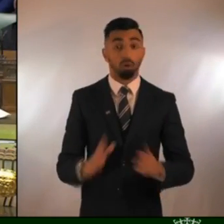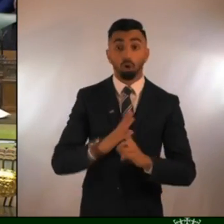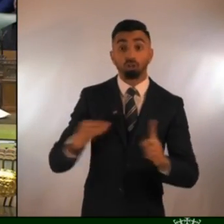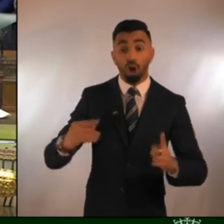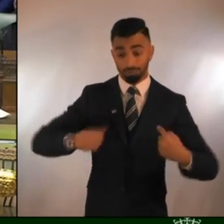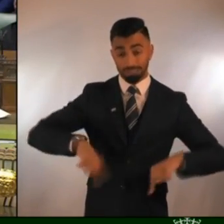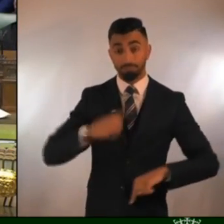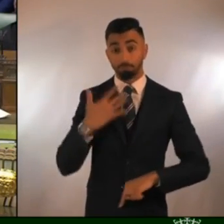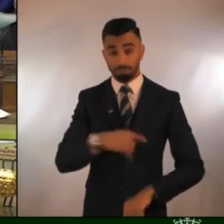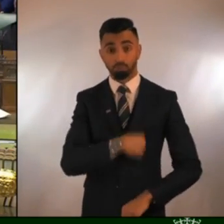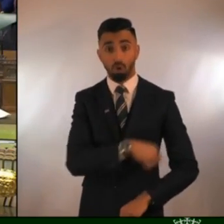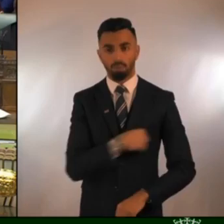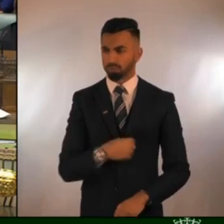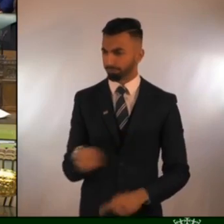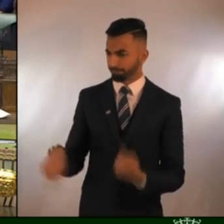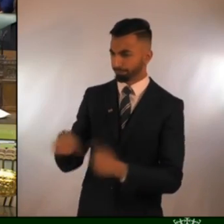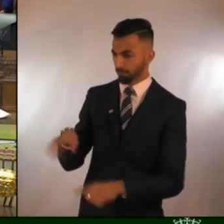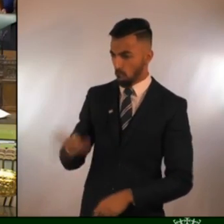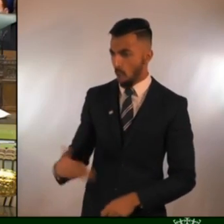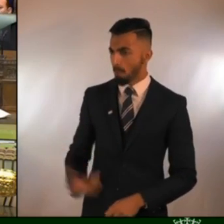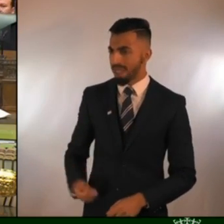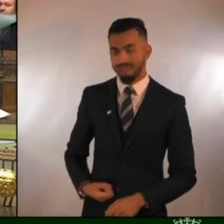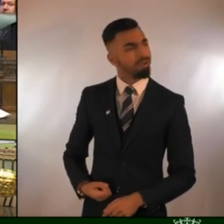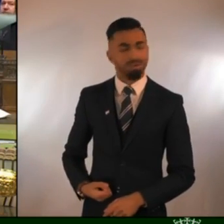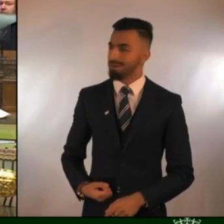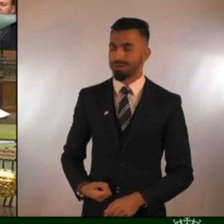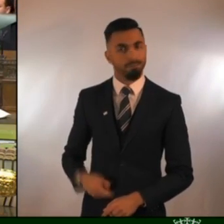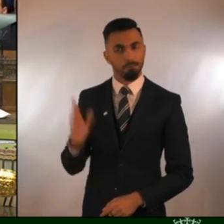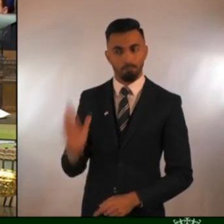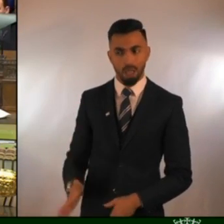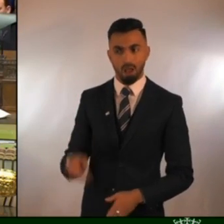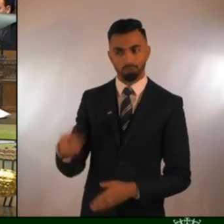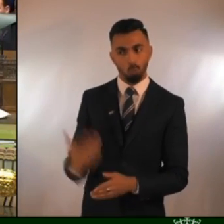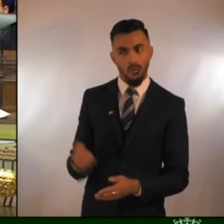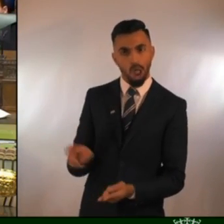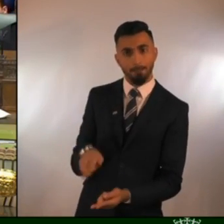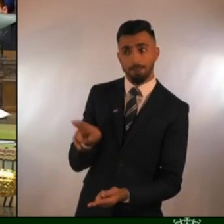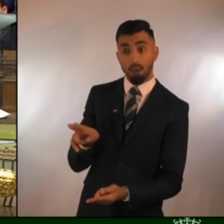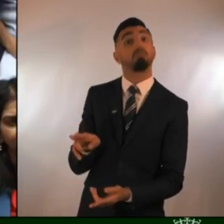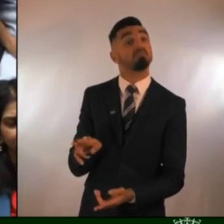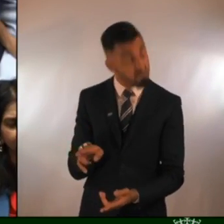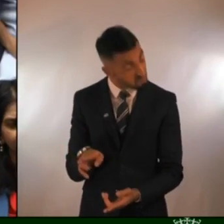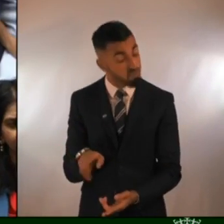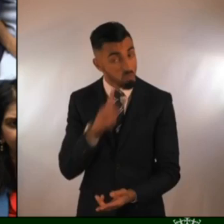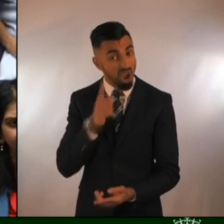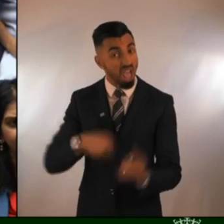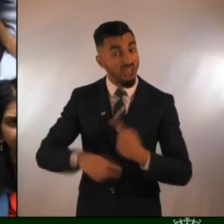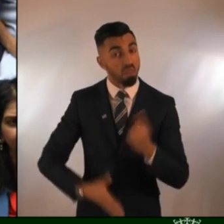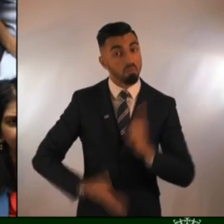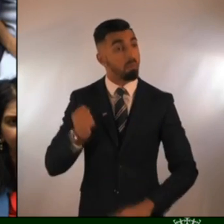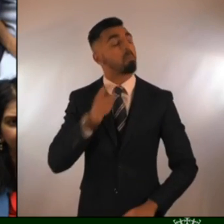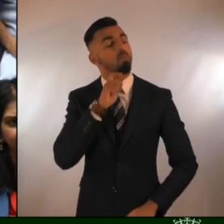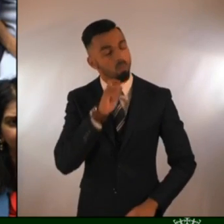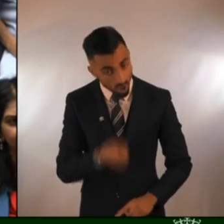And as people earn more, we'll also cut taxes on their wages. I am increasing in just 4 weeks' time